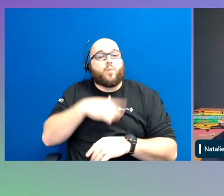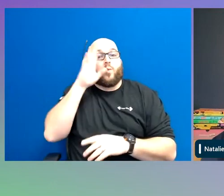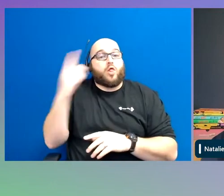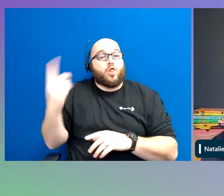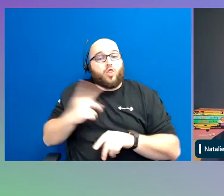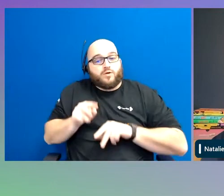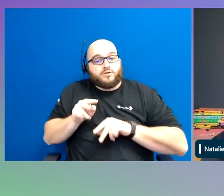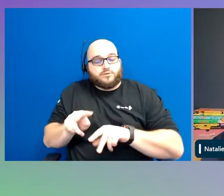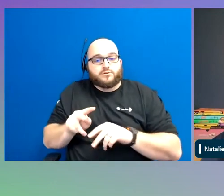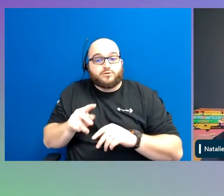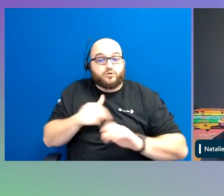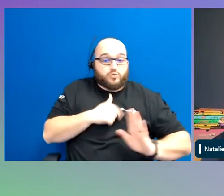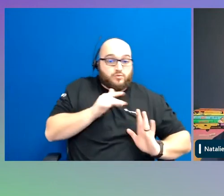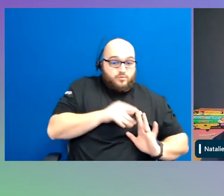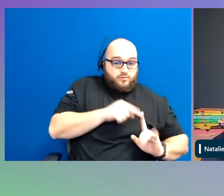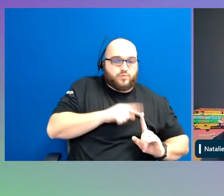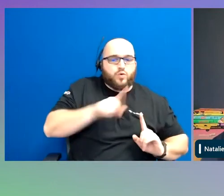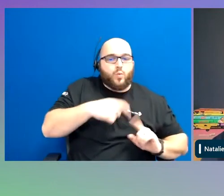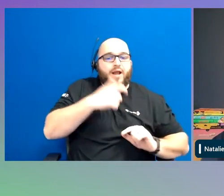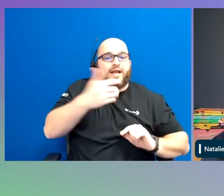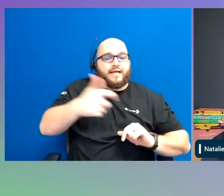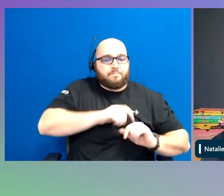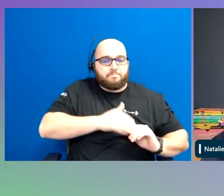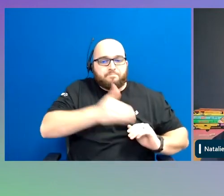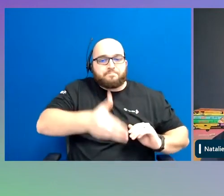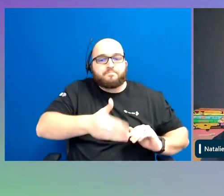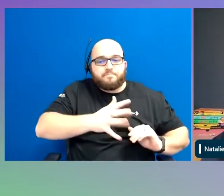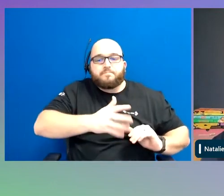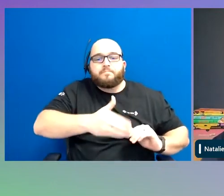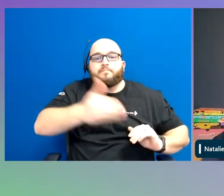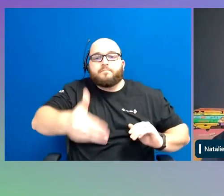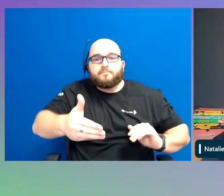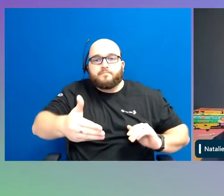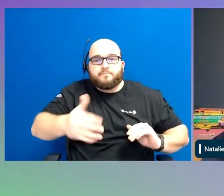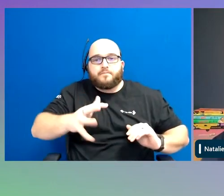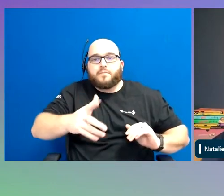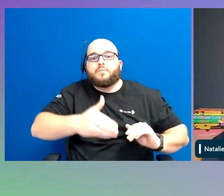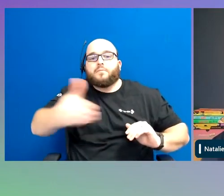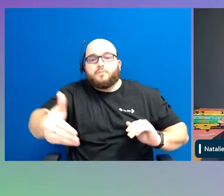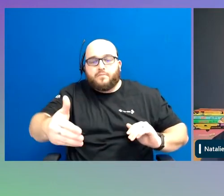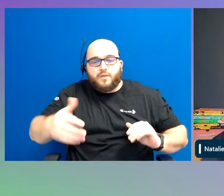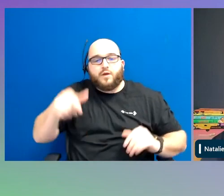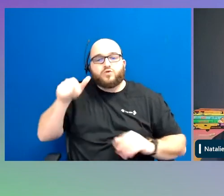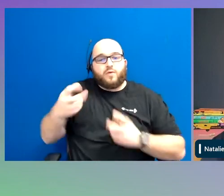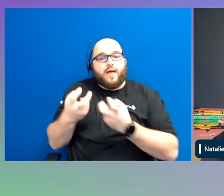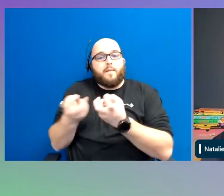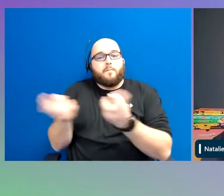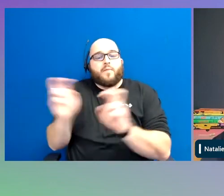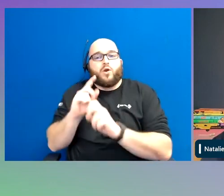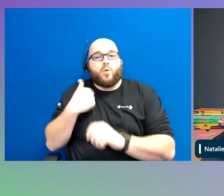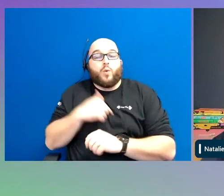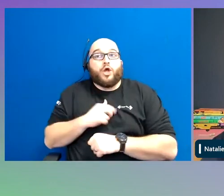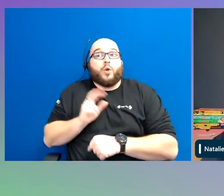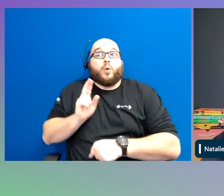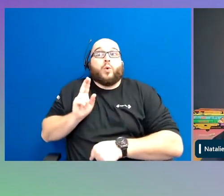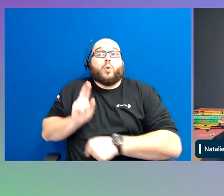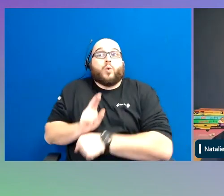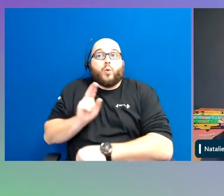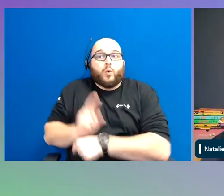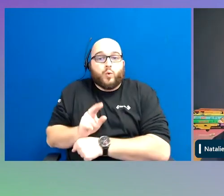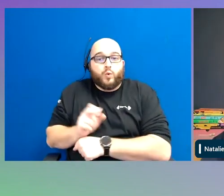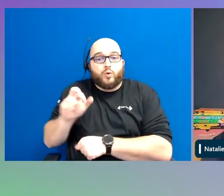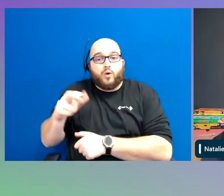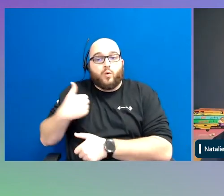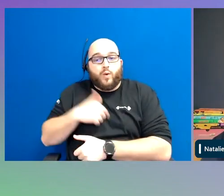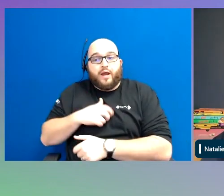So you wouldn't, it's a case of this panel is used kind of via us or in collaboration